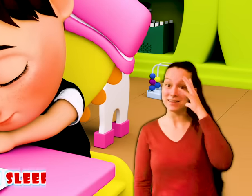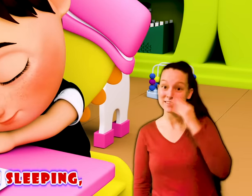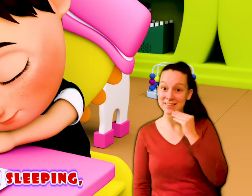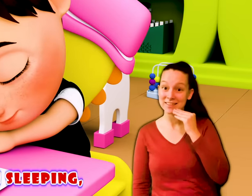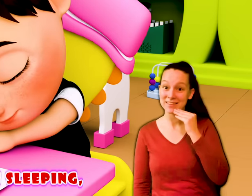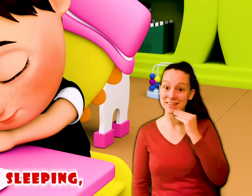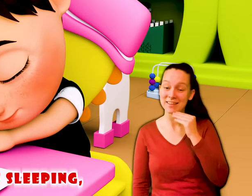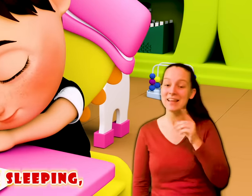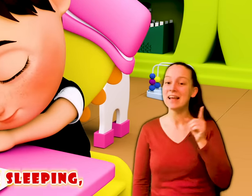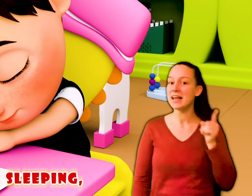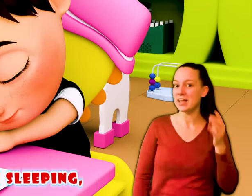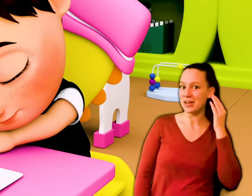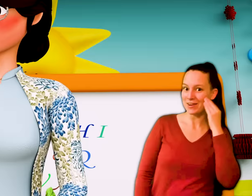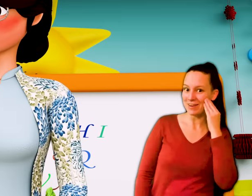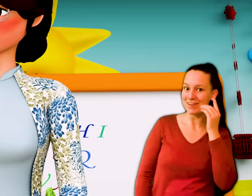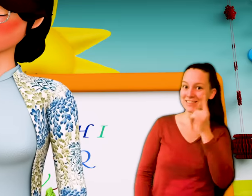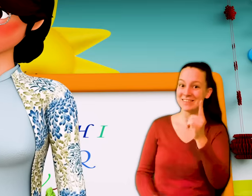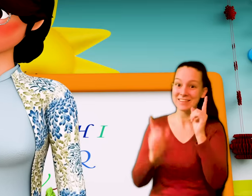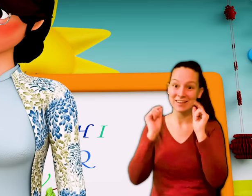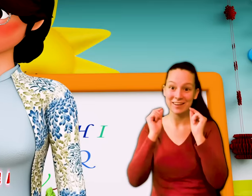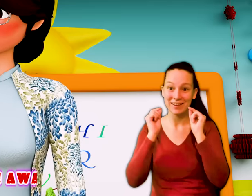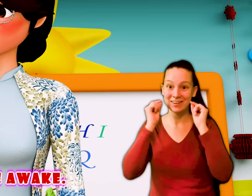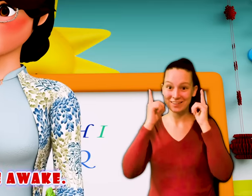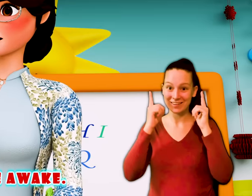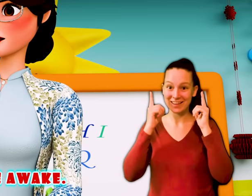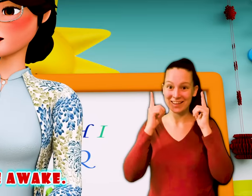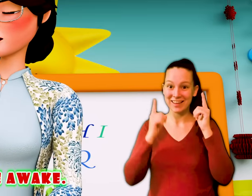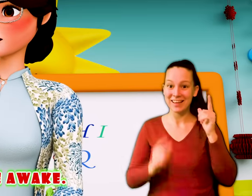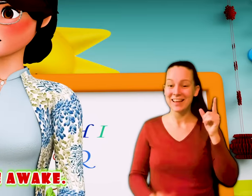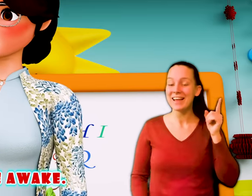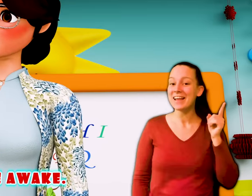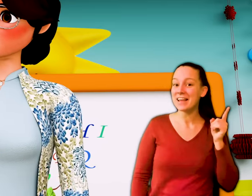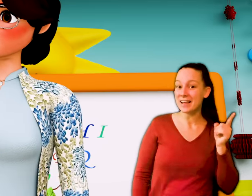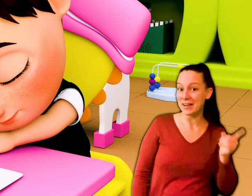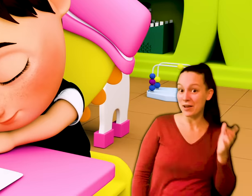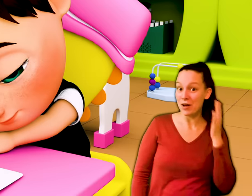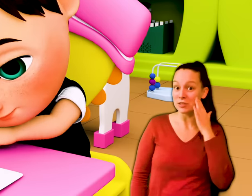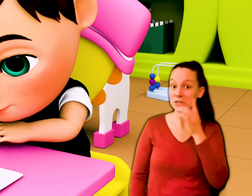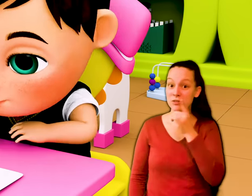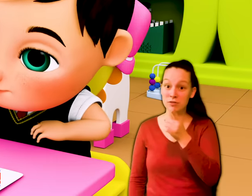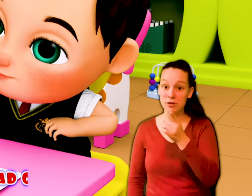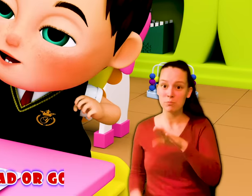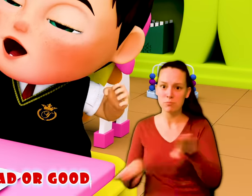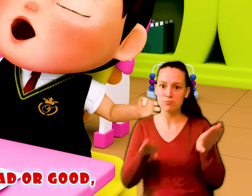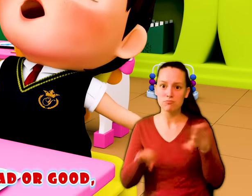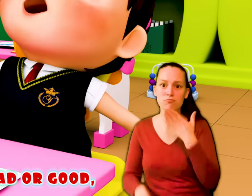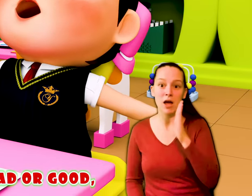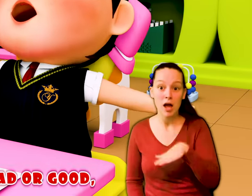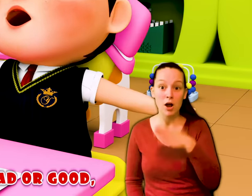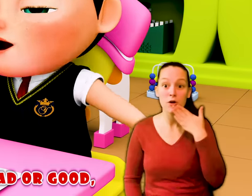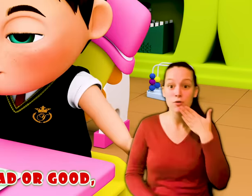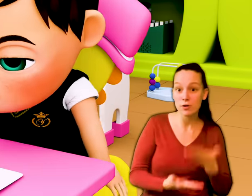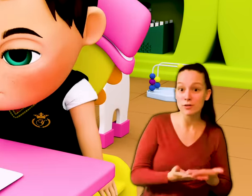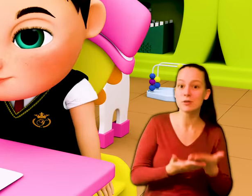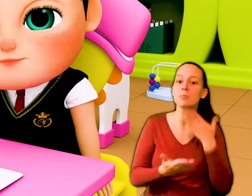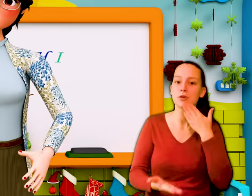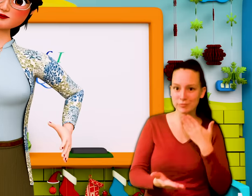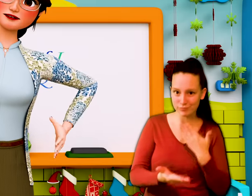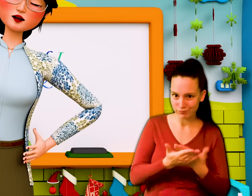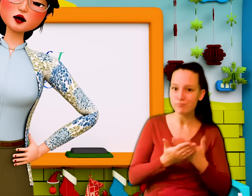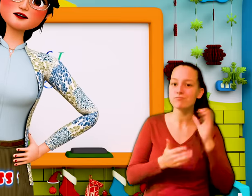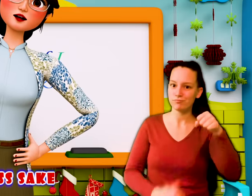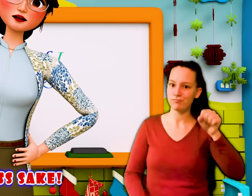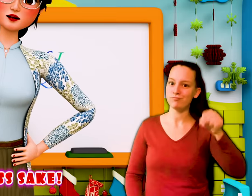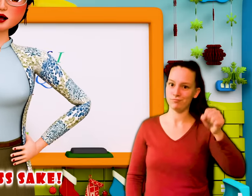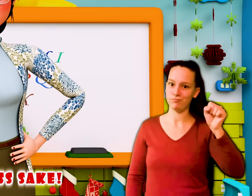you when you're sleeping. He knows when you're awake. He knows if you've been bad or good. So